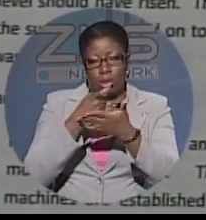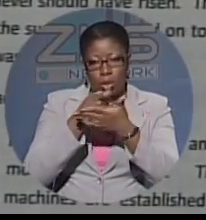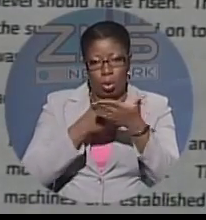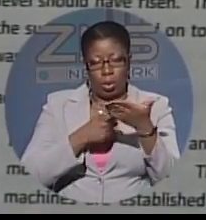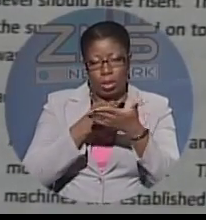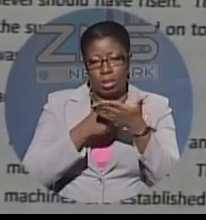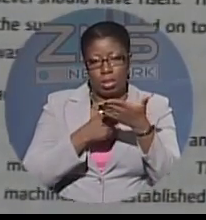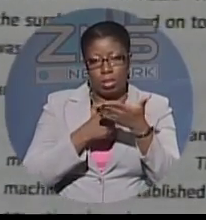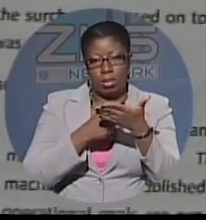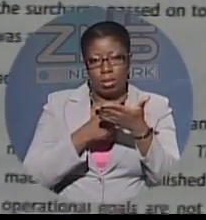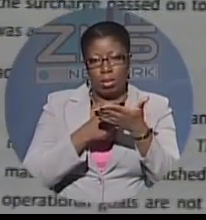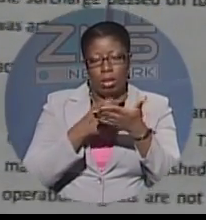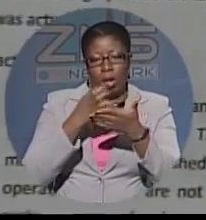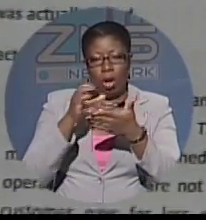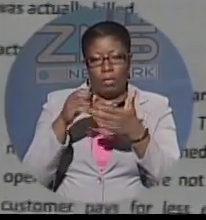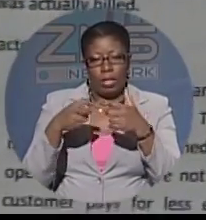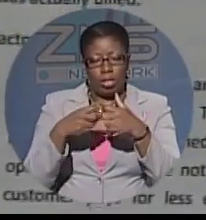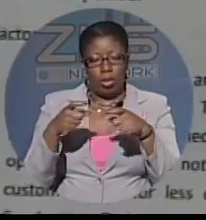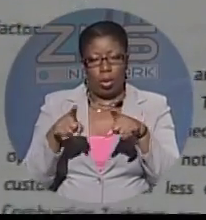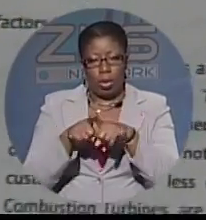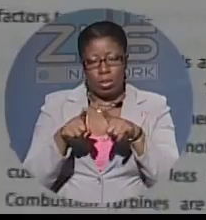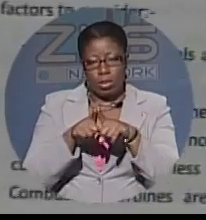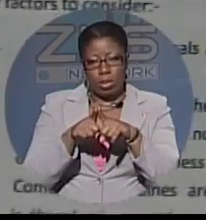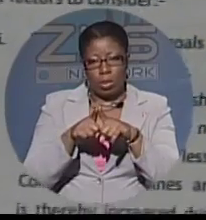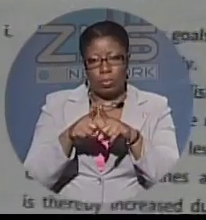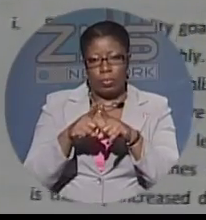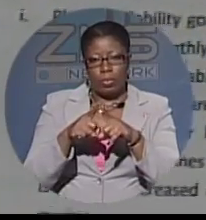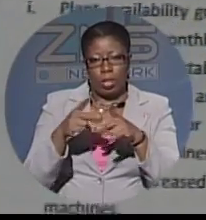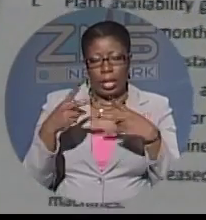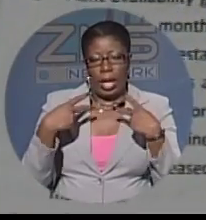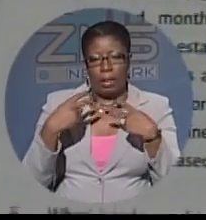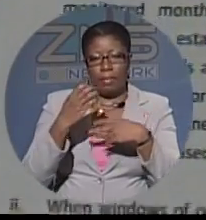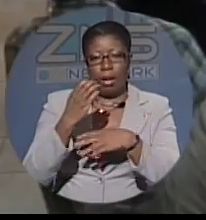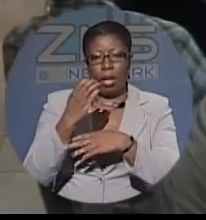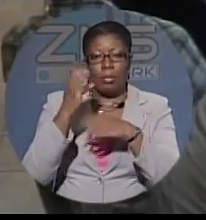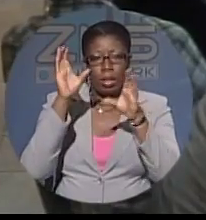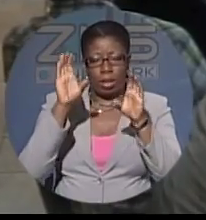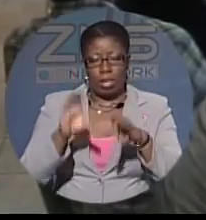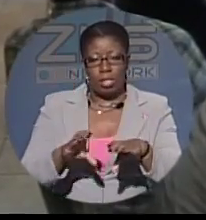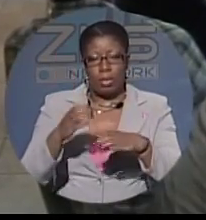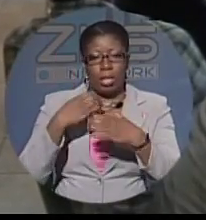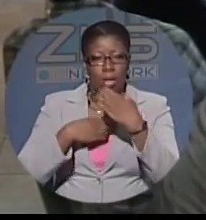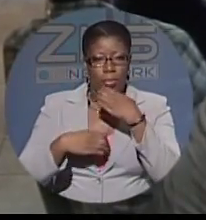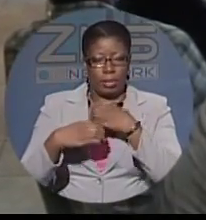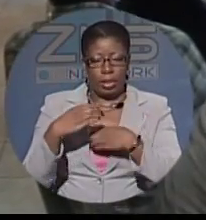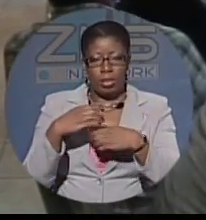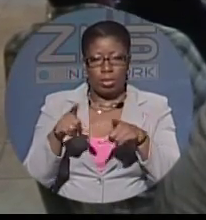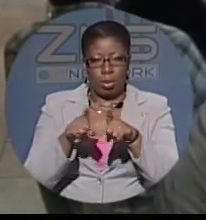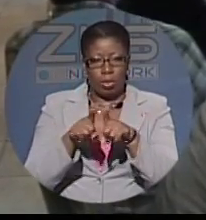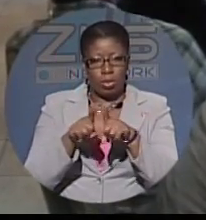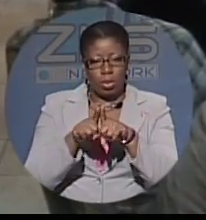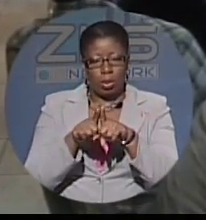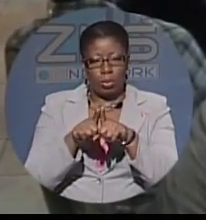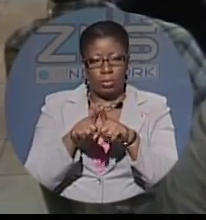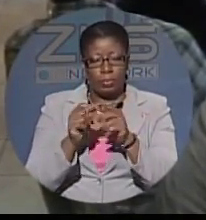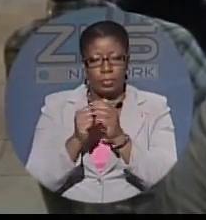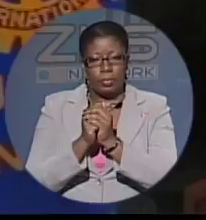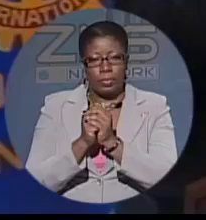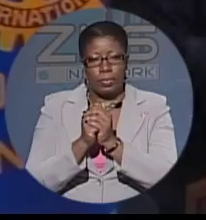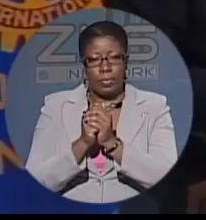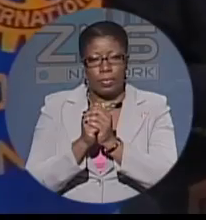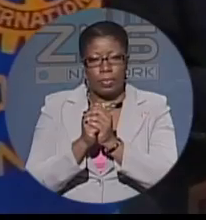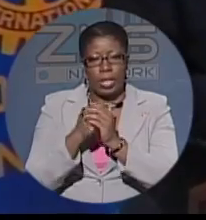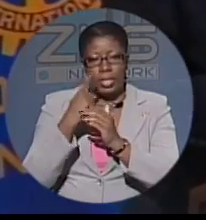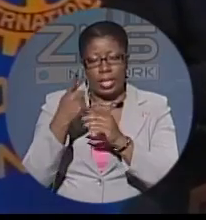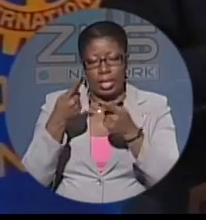the calculation of fuel surcharge, customer complaints, and meter reading. The veteran electrical engineer also indicated that